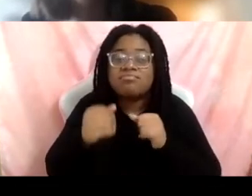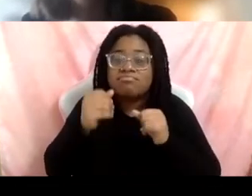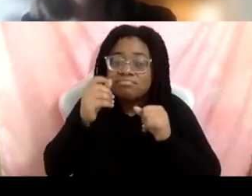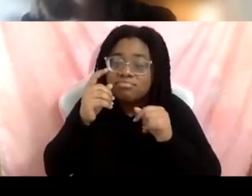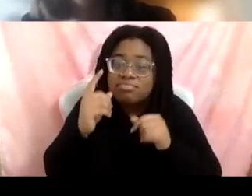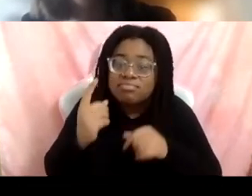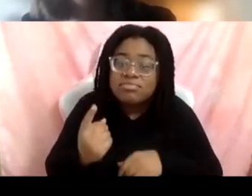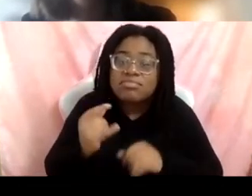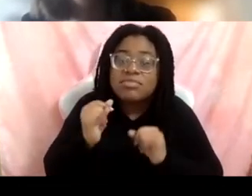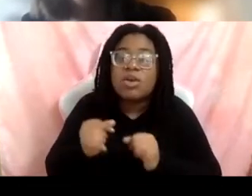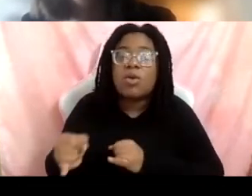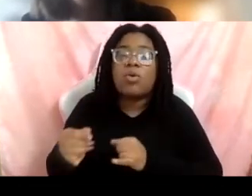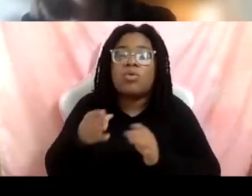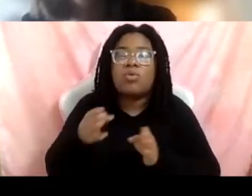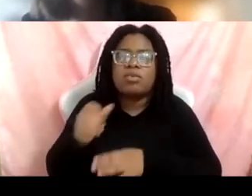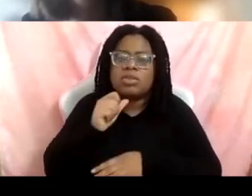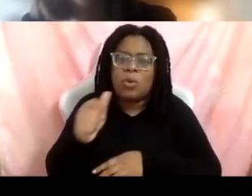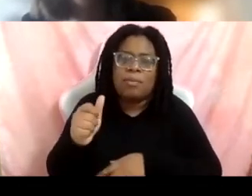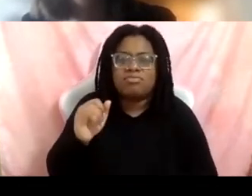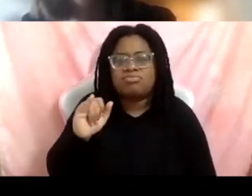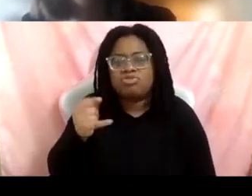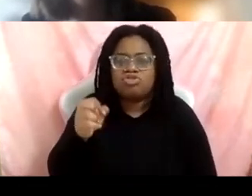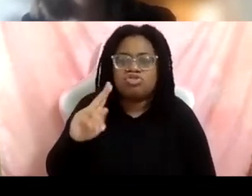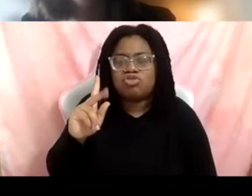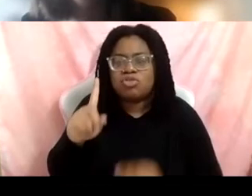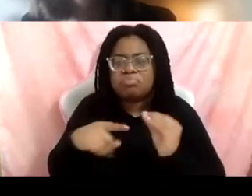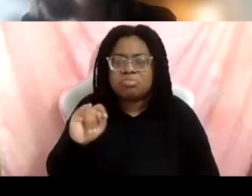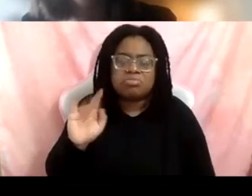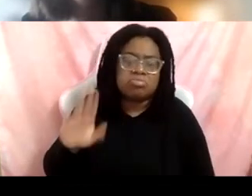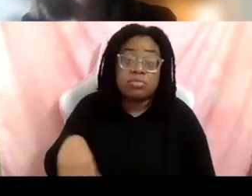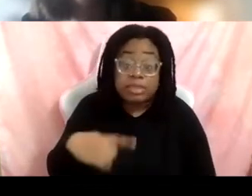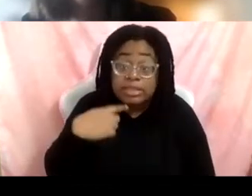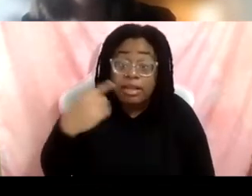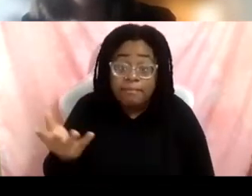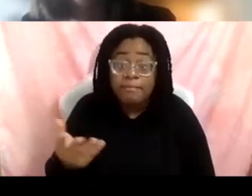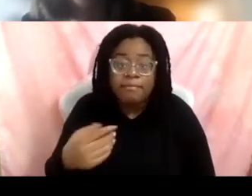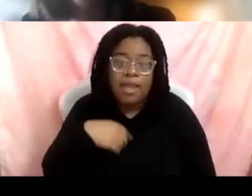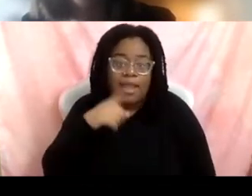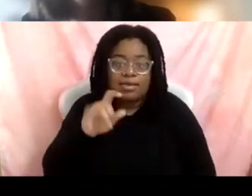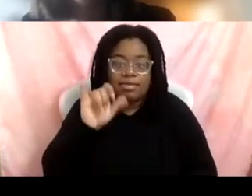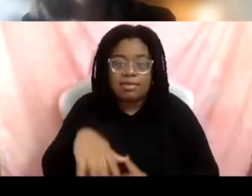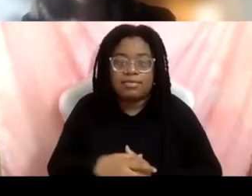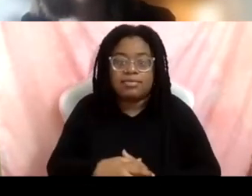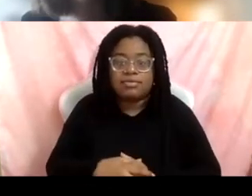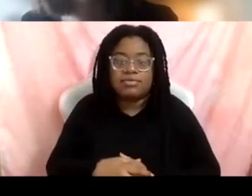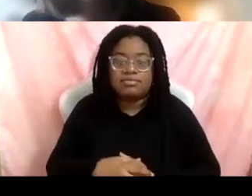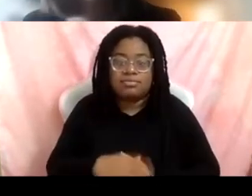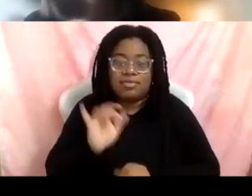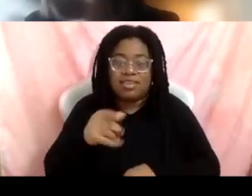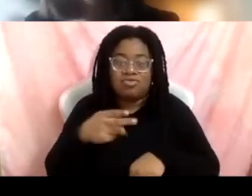don't be a jerk about it. You know, just say, look, this is what I need, and it's completely